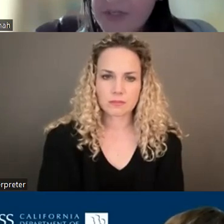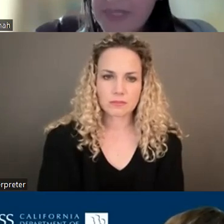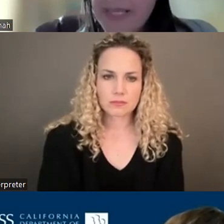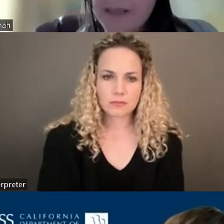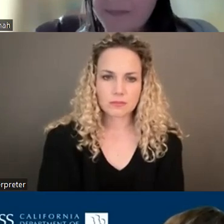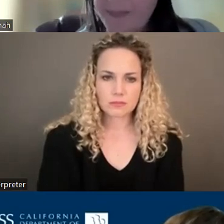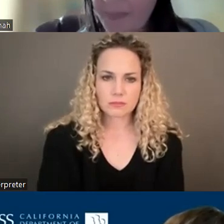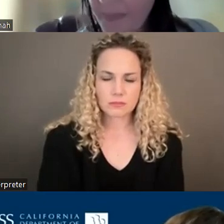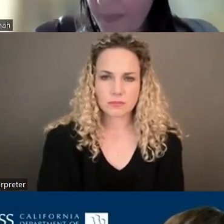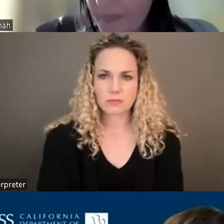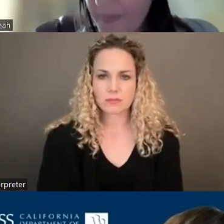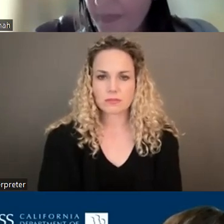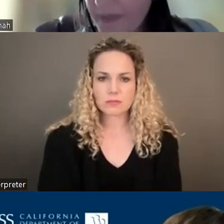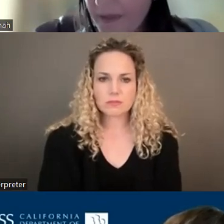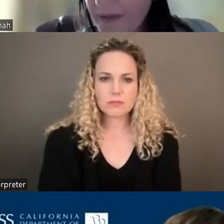Laverne McGill.